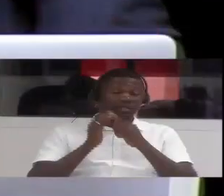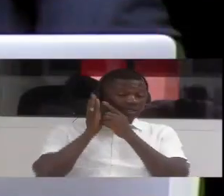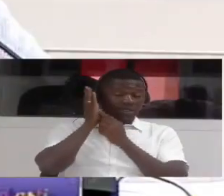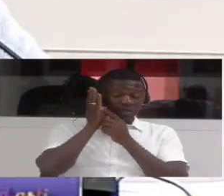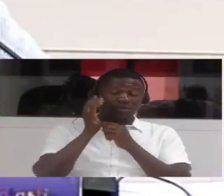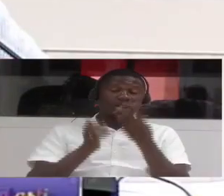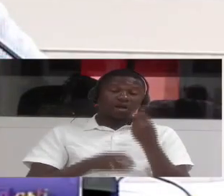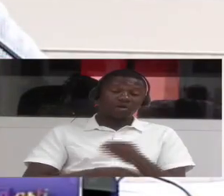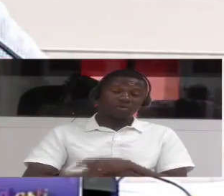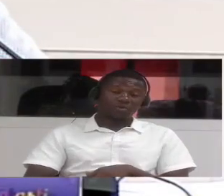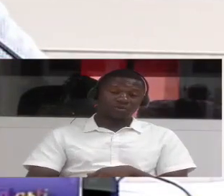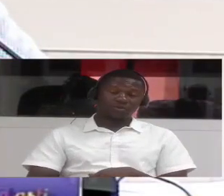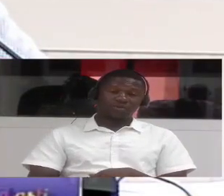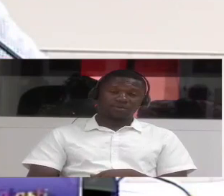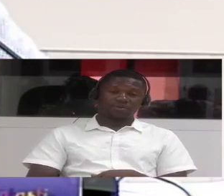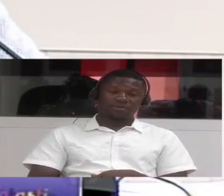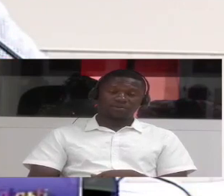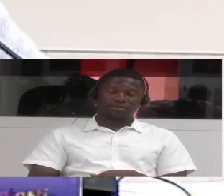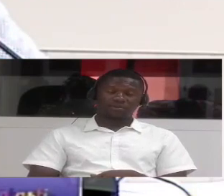It wasn't going to be.